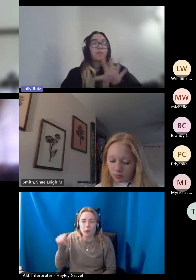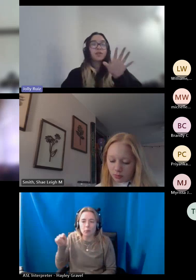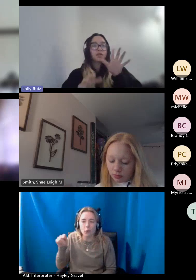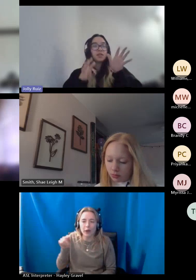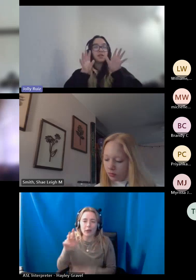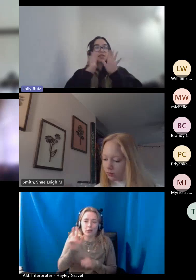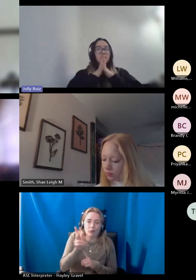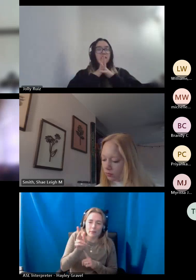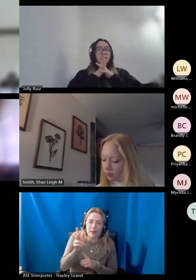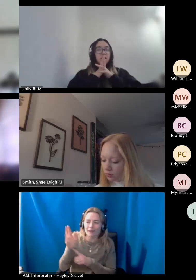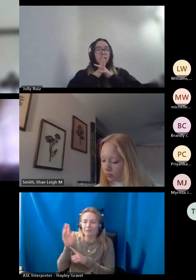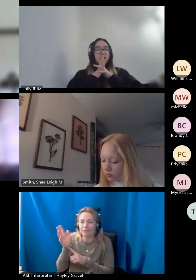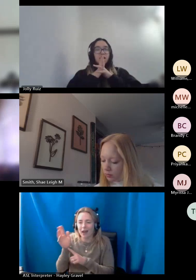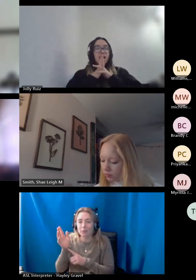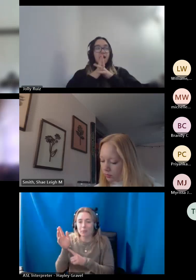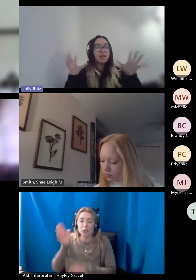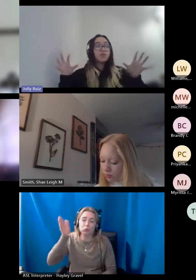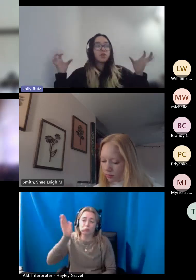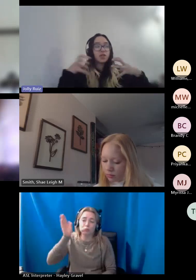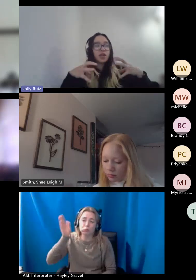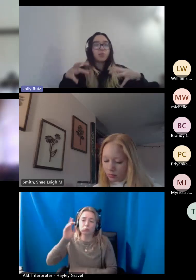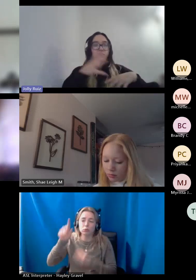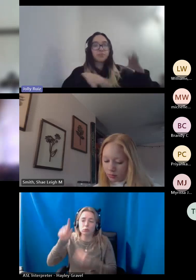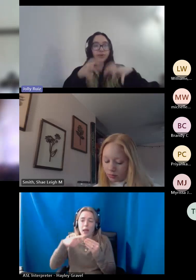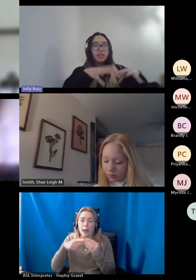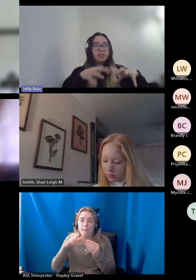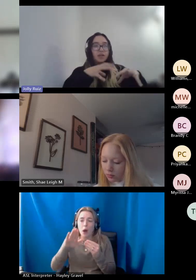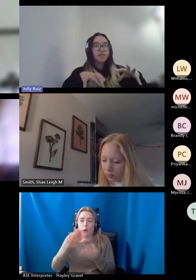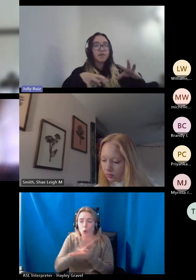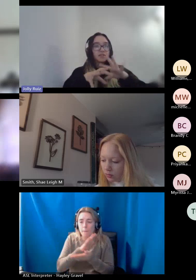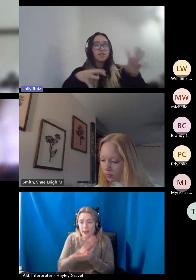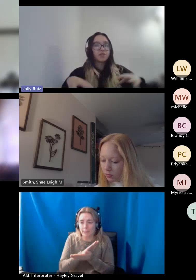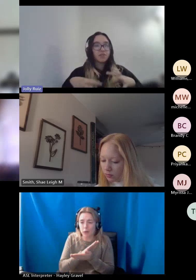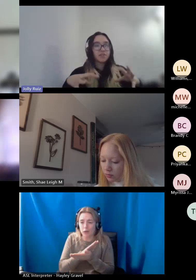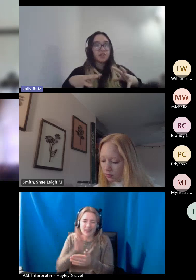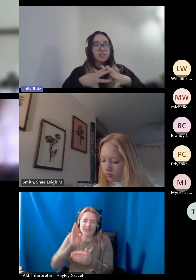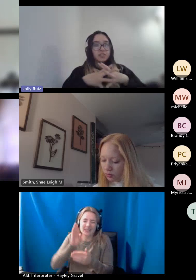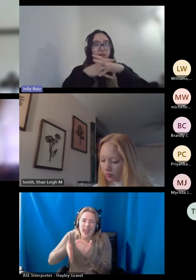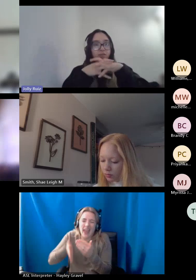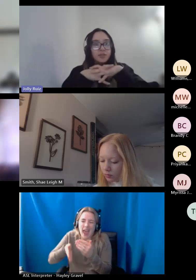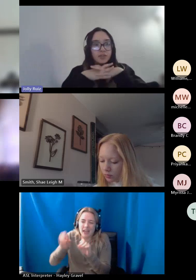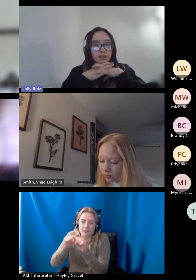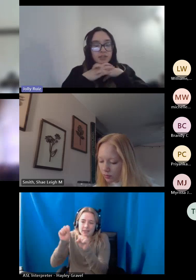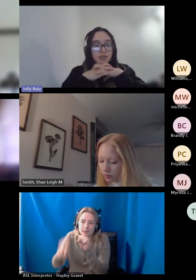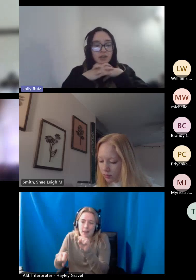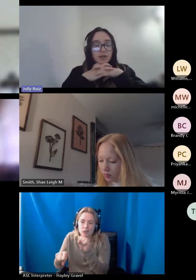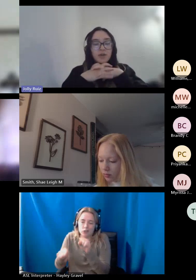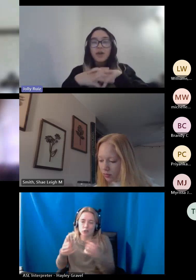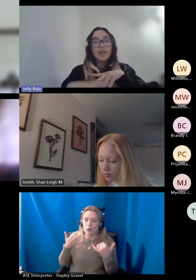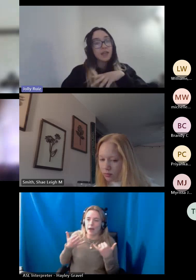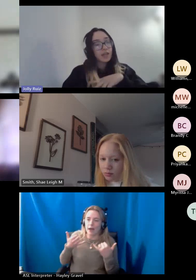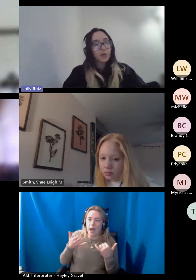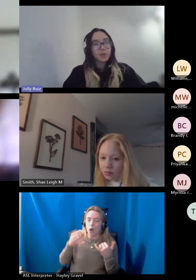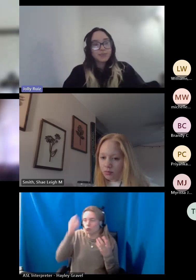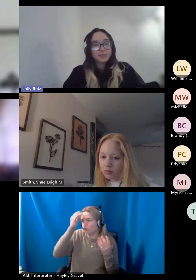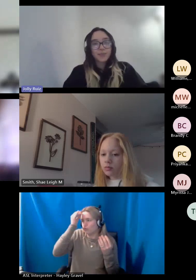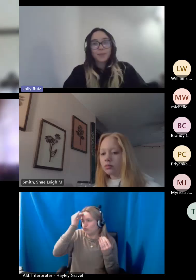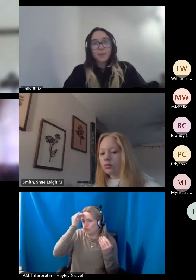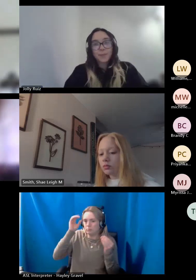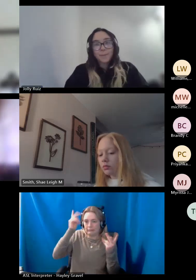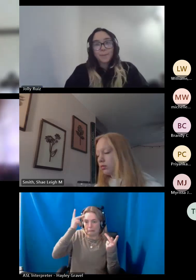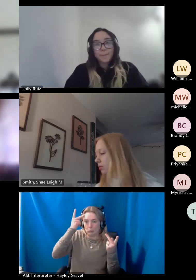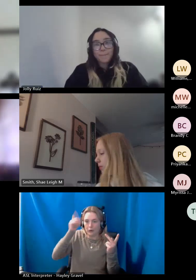the PowerPoint at the PowerPoint, end will not be. yeah, and it can really help bring together some of the things Yep. and everything. Yeah. Yep. Okay, thank